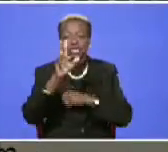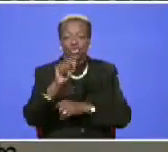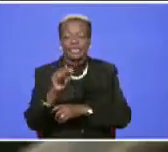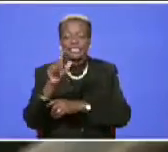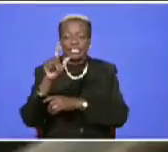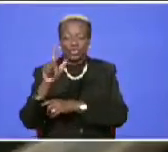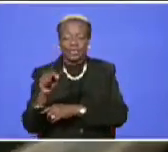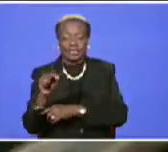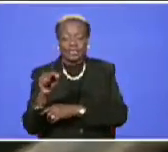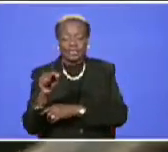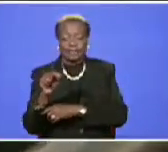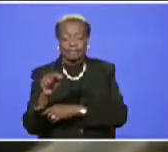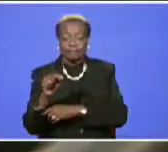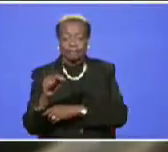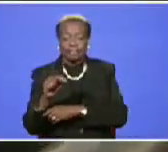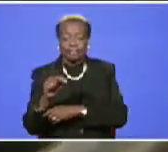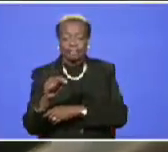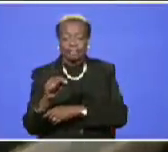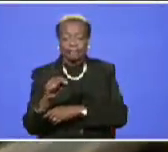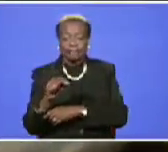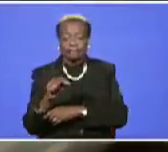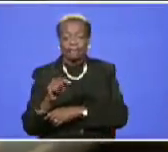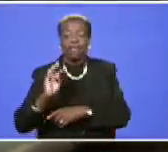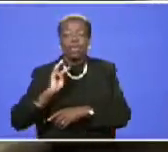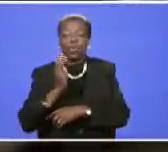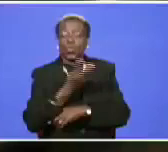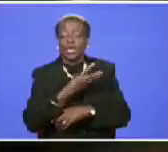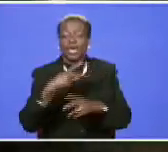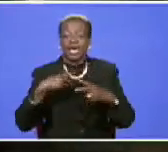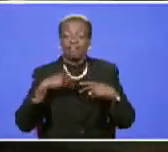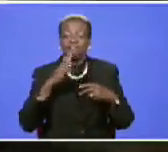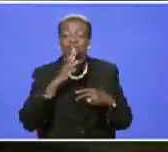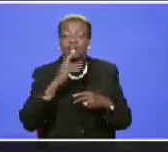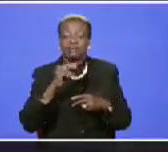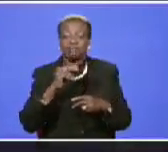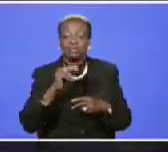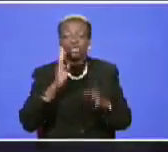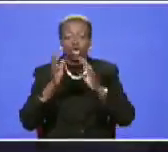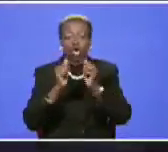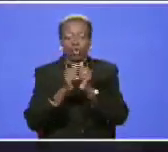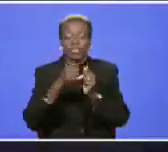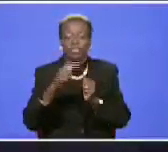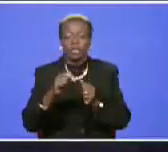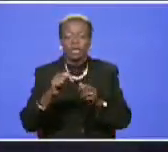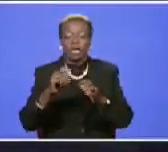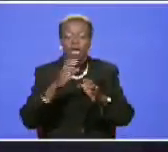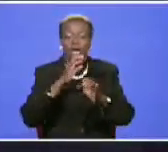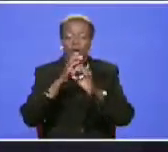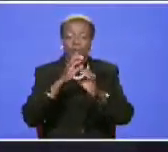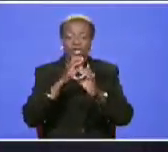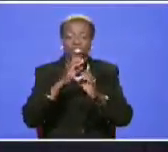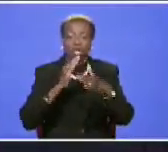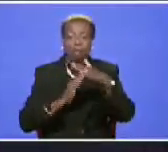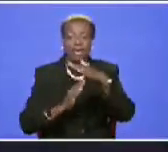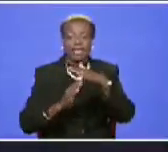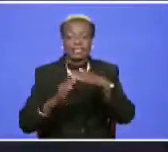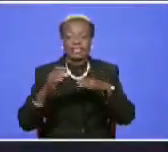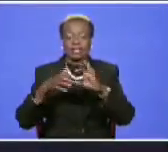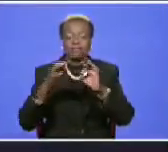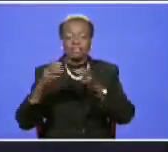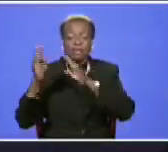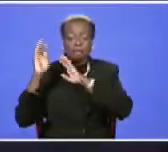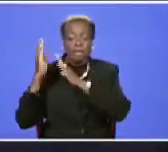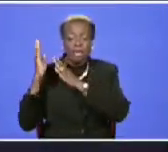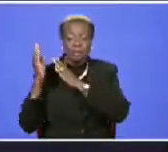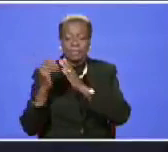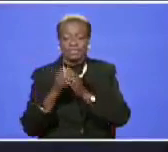but that's what we're moving towards. We've also been engaging with the commercial banks in Bahamas that have all started to come on board one by one. And